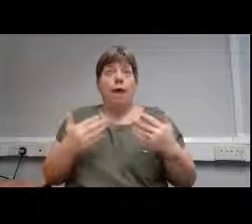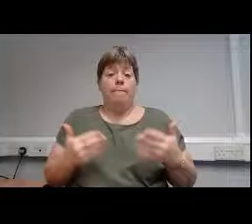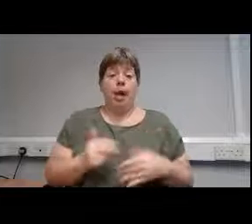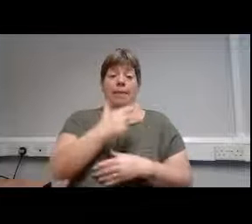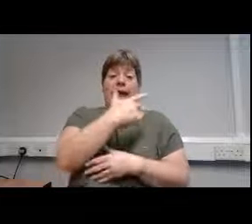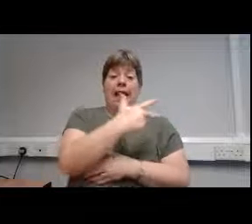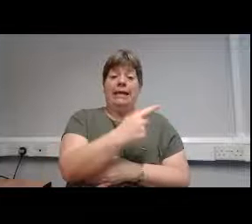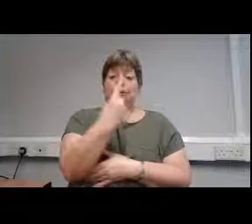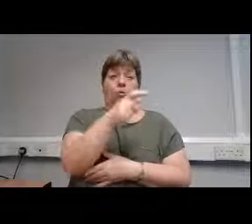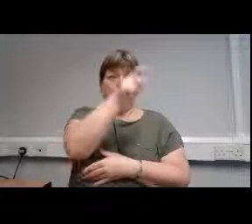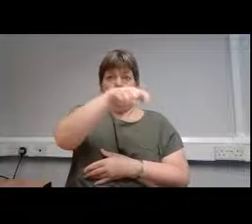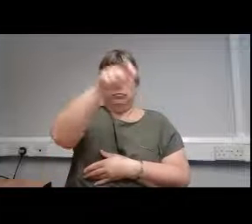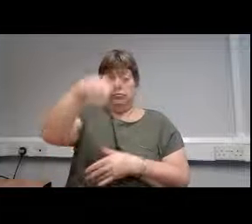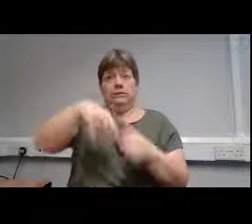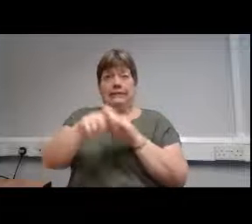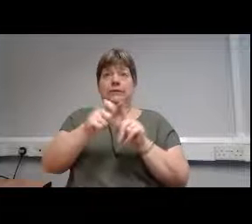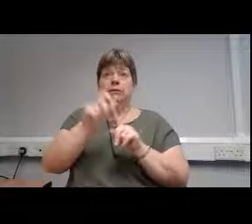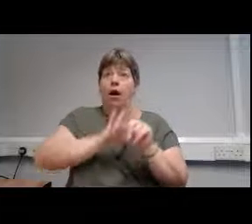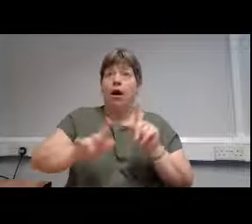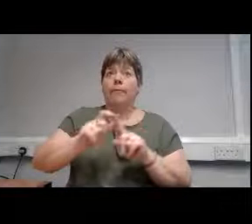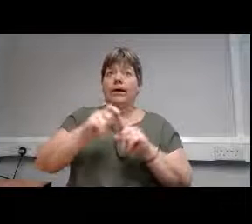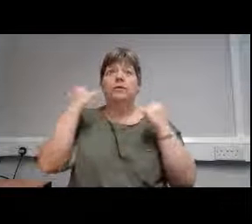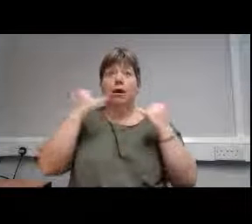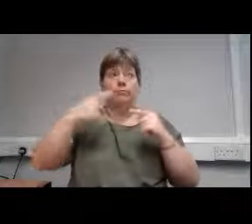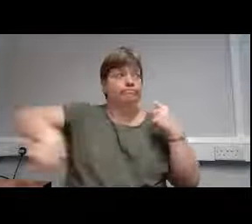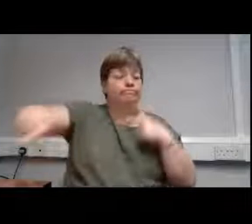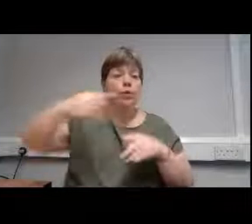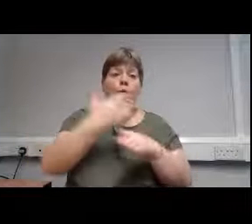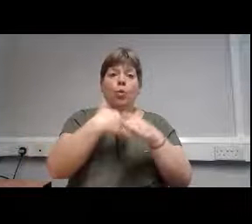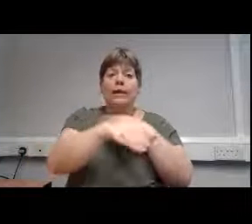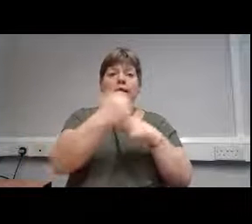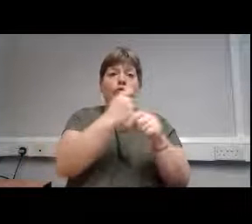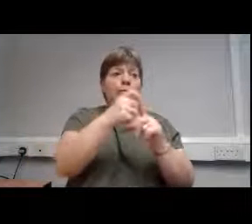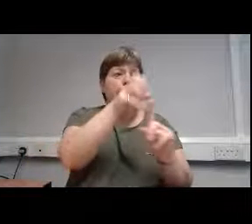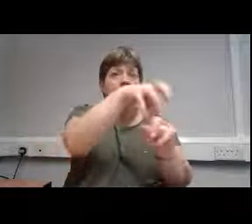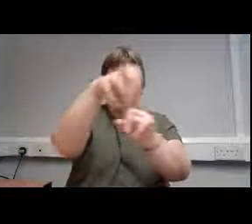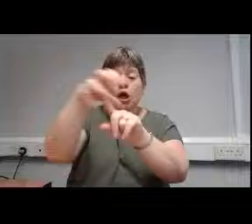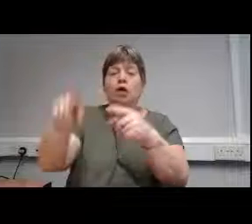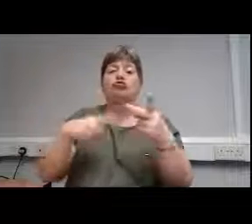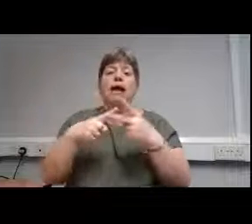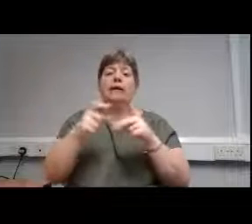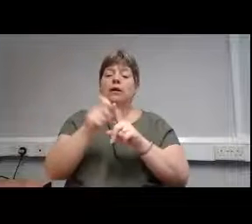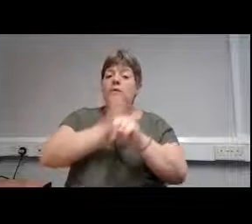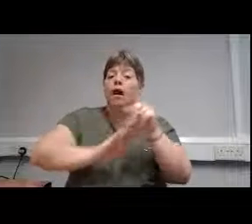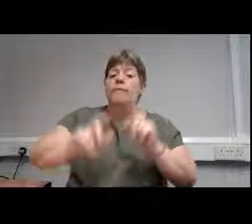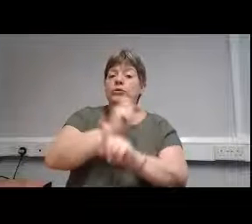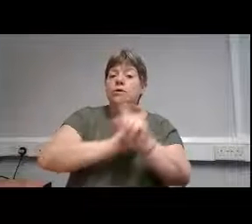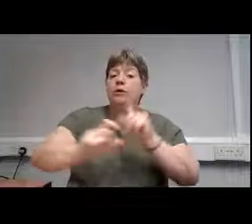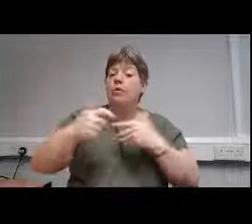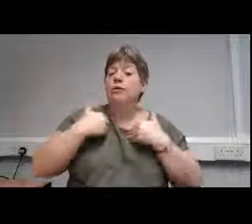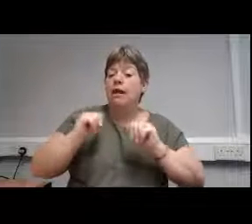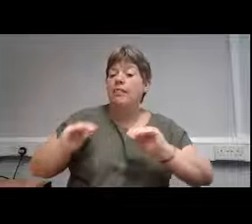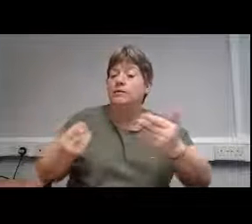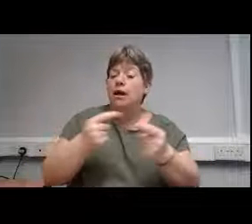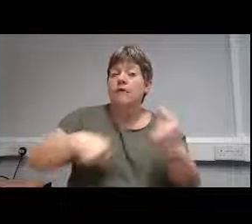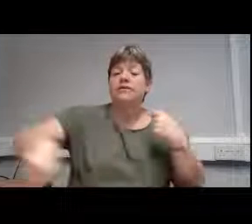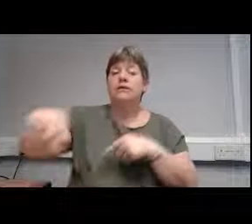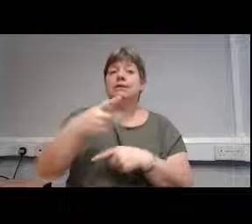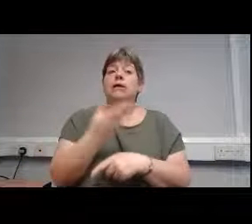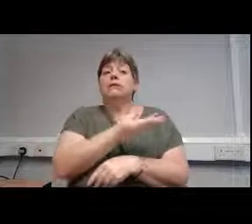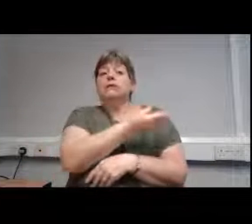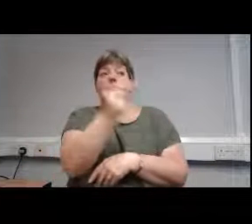people across Derby and Derbyshire working in GP practices, also working in Derbyshire Community Health Services, and some of